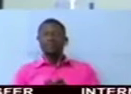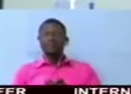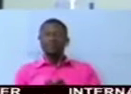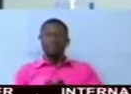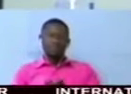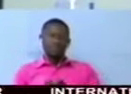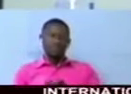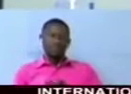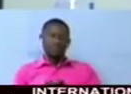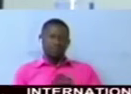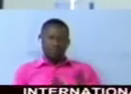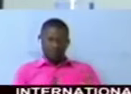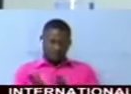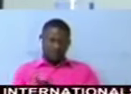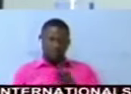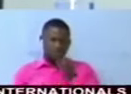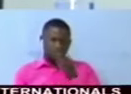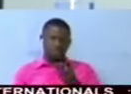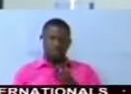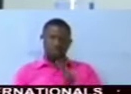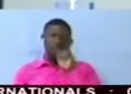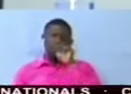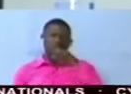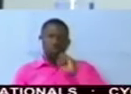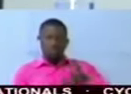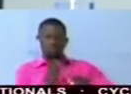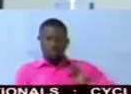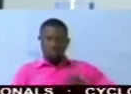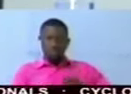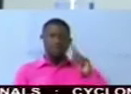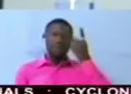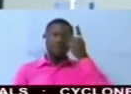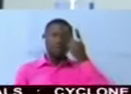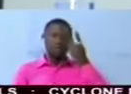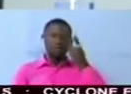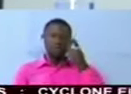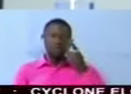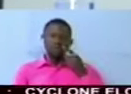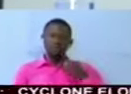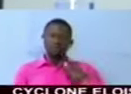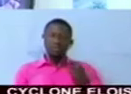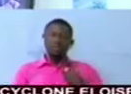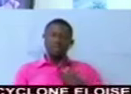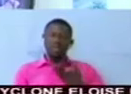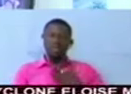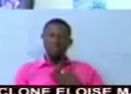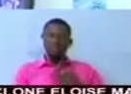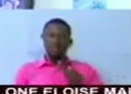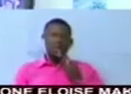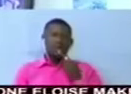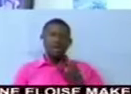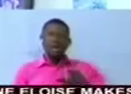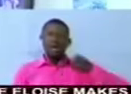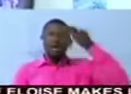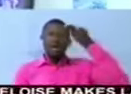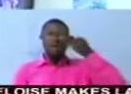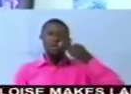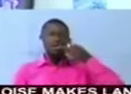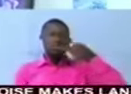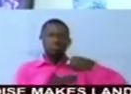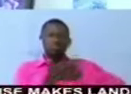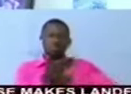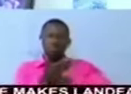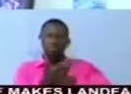high blood pressure. Mm-hmm. Where is she today? He's late. Nane sa jabar daf ci mujja amé sa high blood pressure. Ana mo ko ji lol la